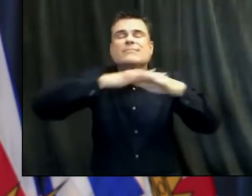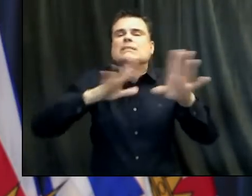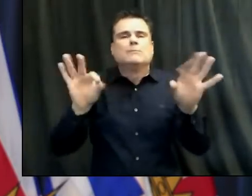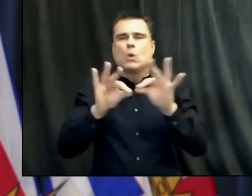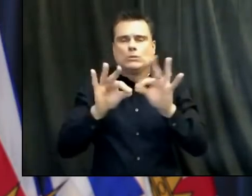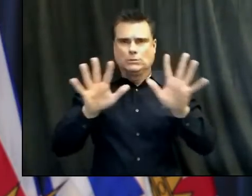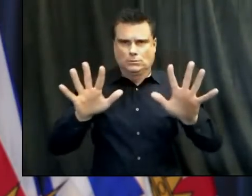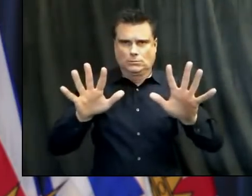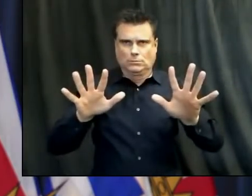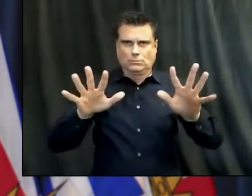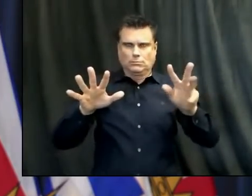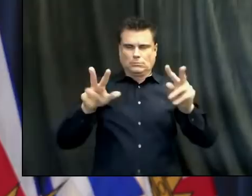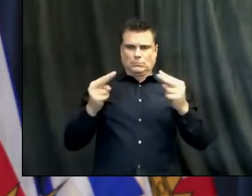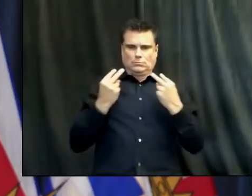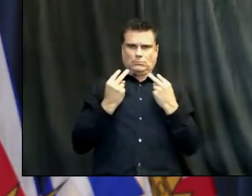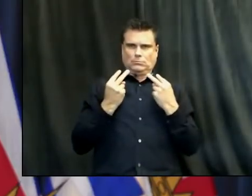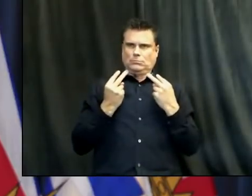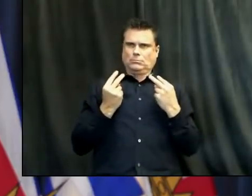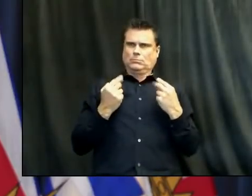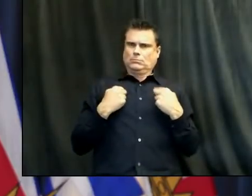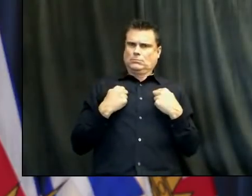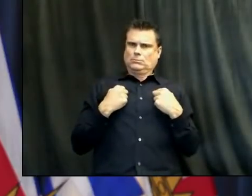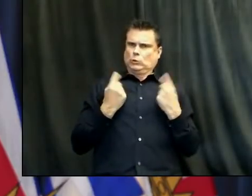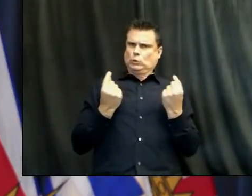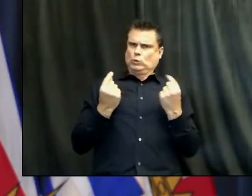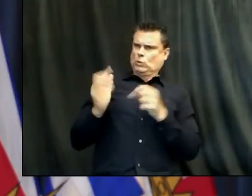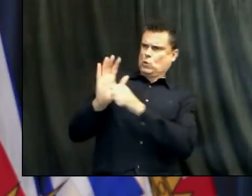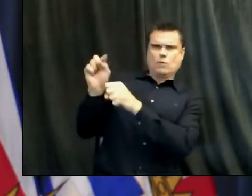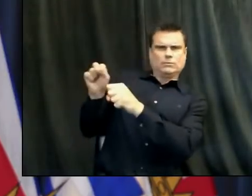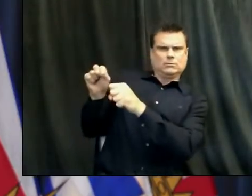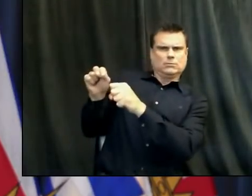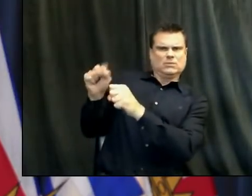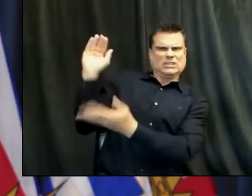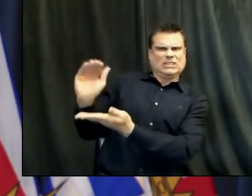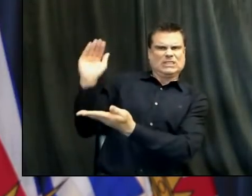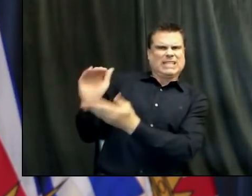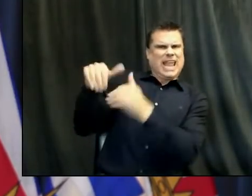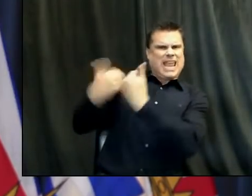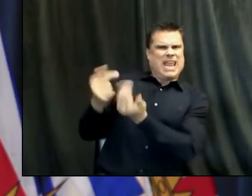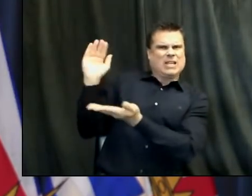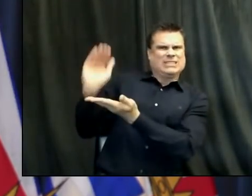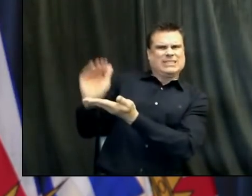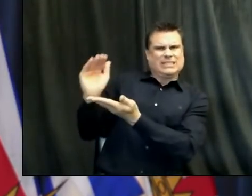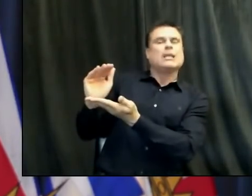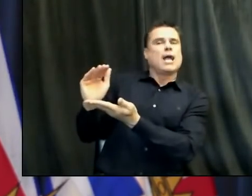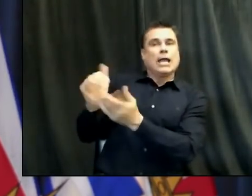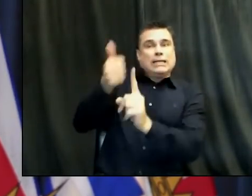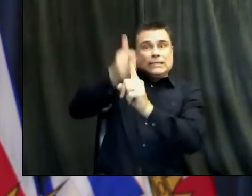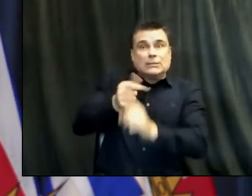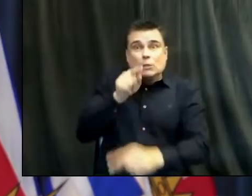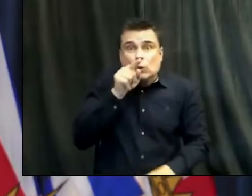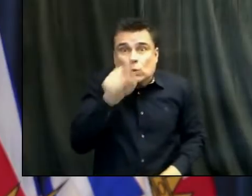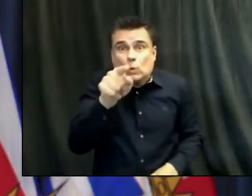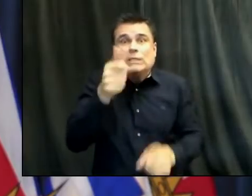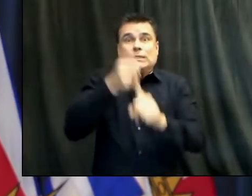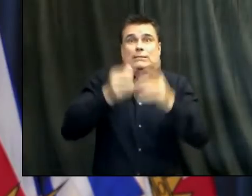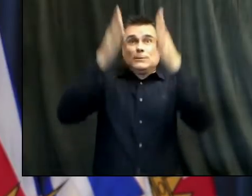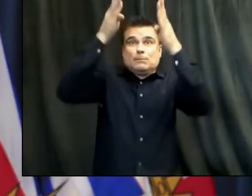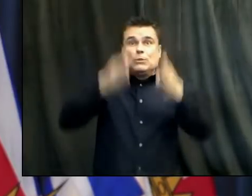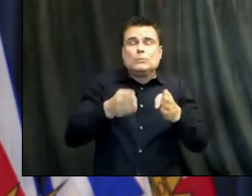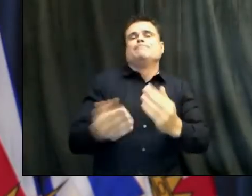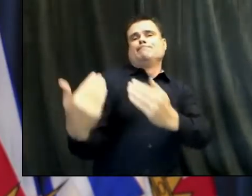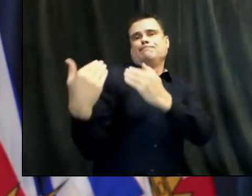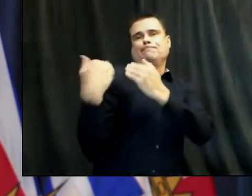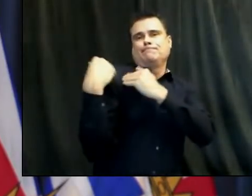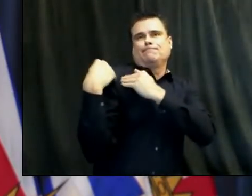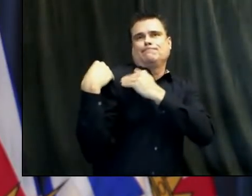the spread of COVID-19, the work of each of us, every one of us, matters. Let them remind us, those